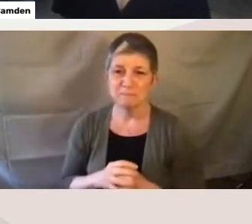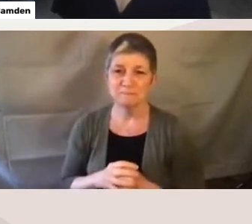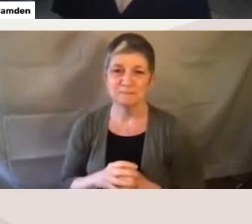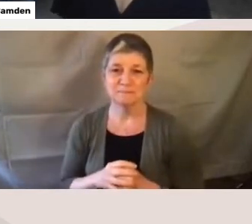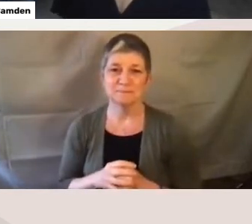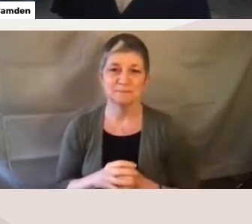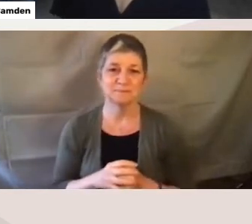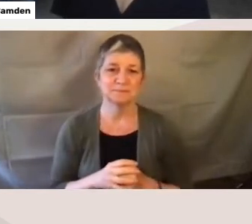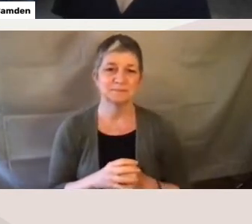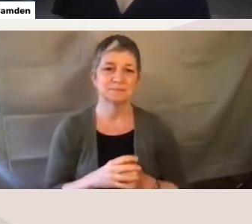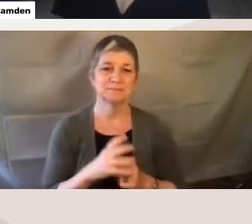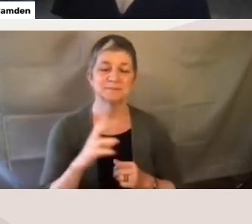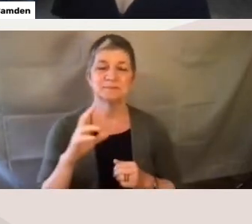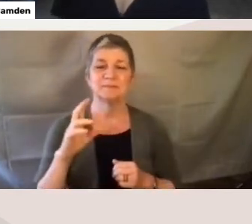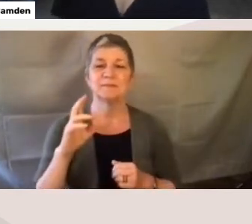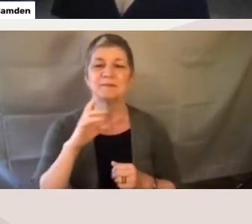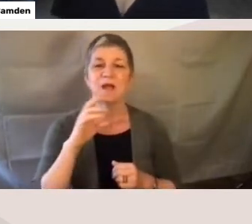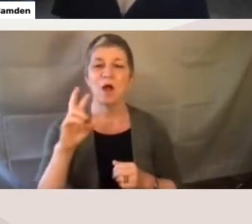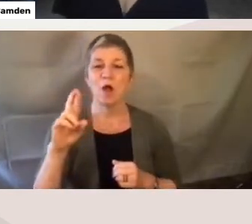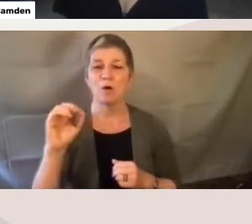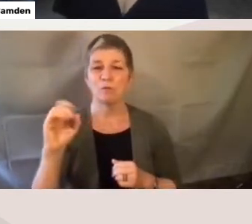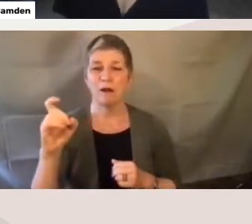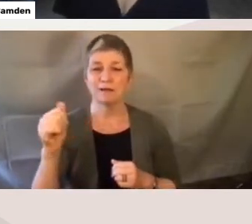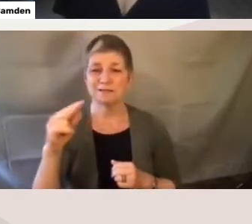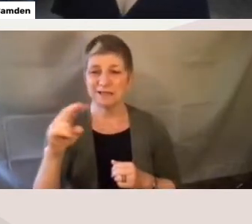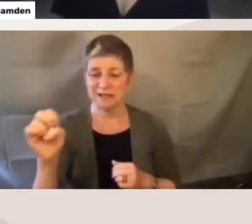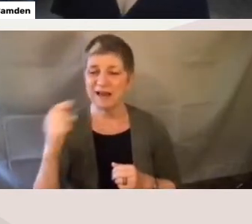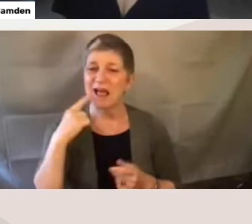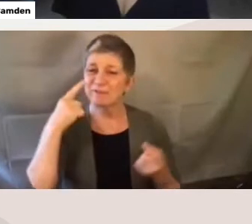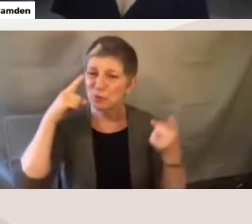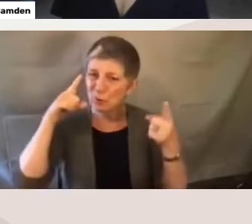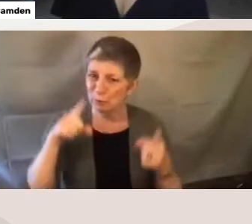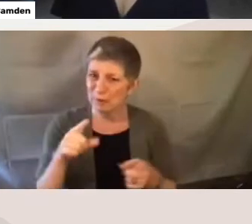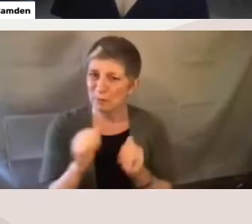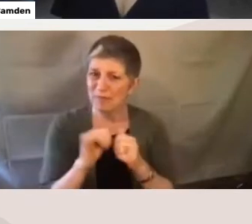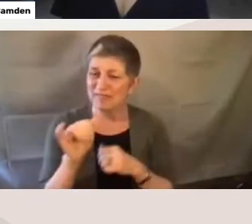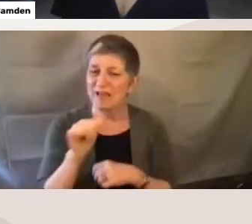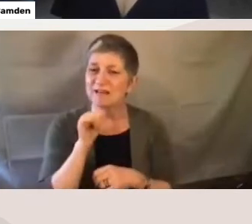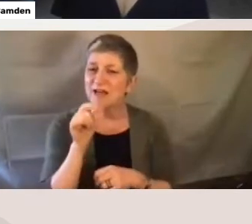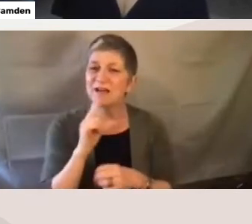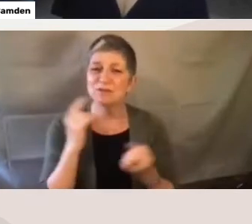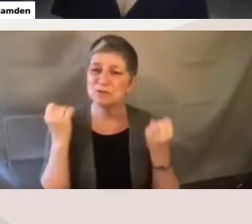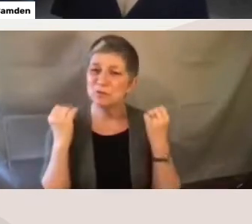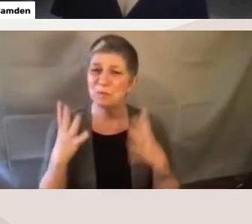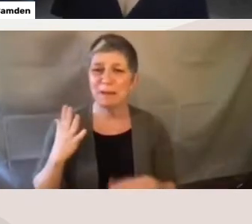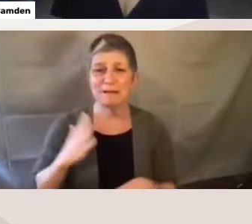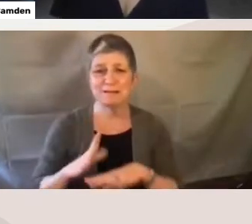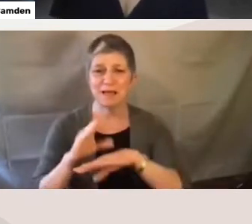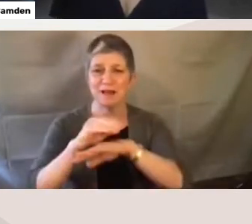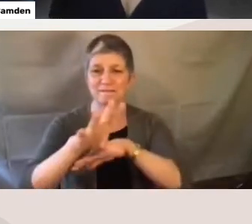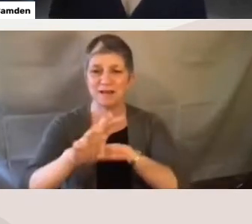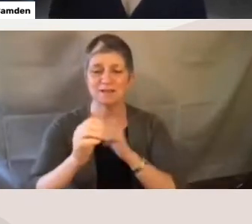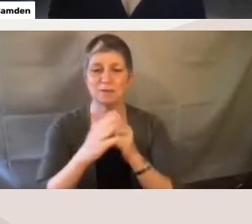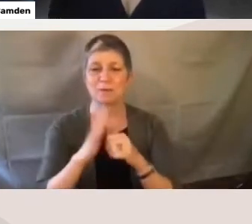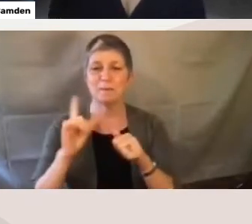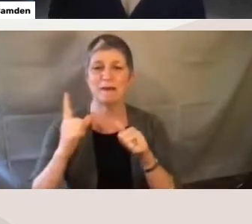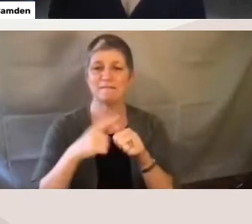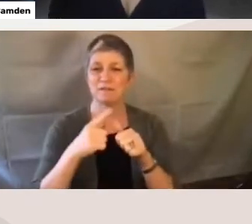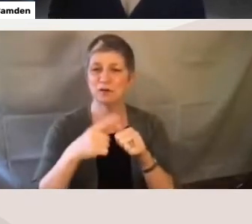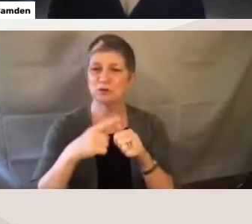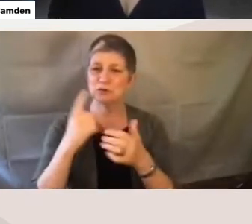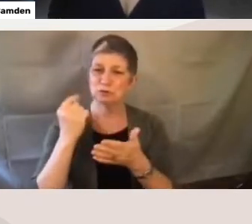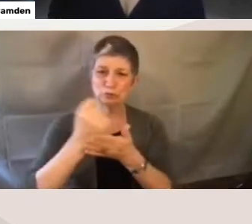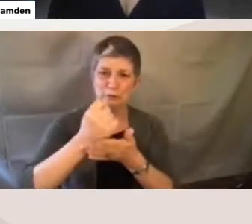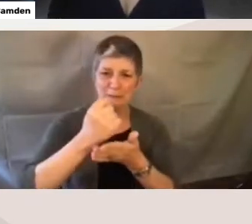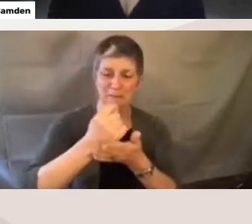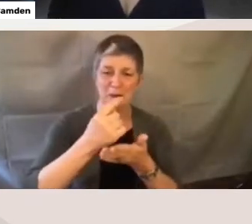I'd have to agree with Shanta. Thankfully, I have had not many side effects with my first line of treatment.